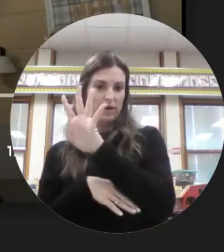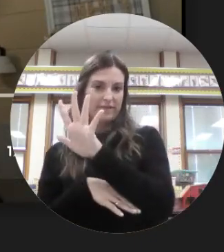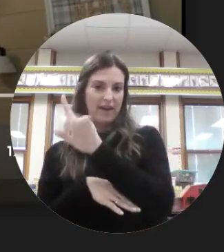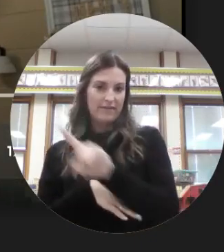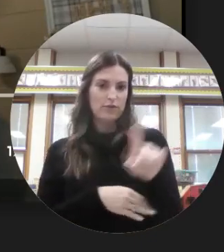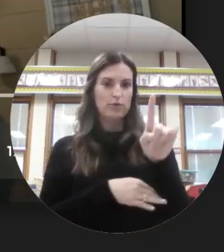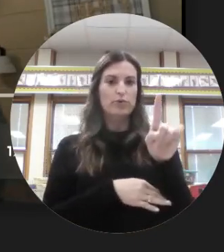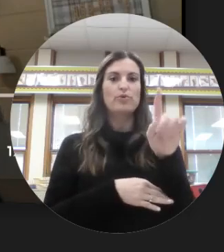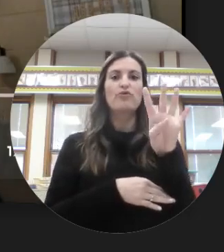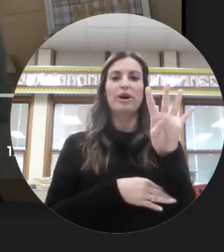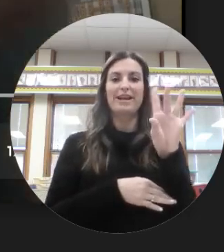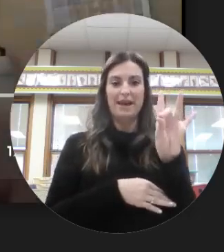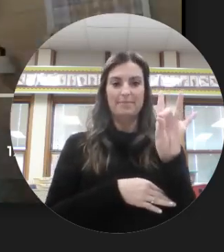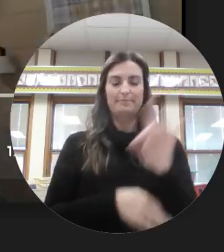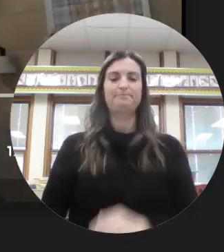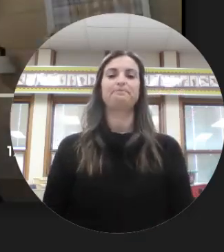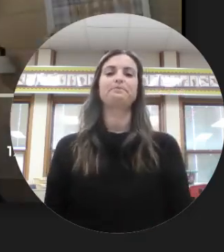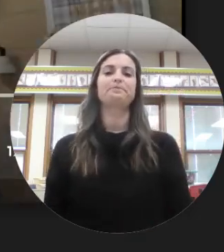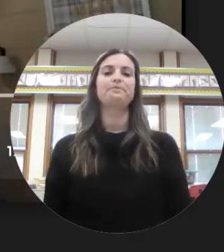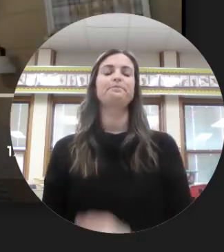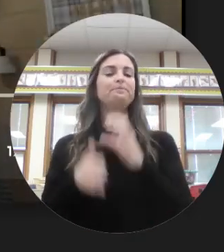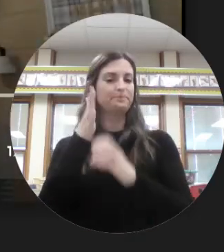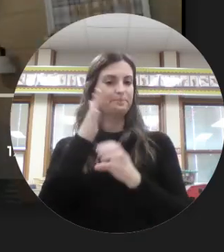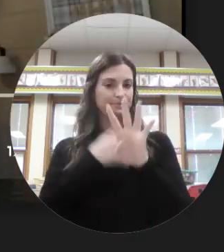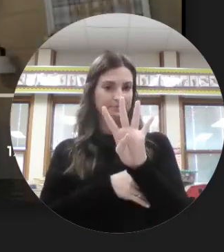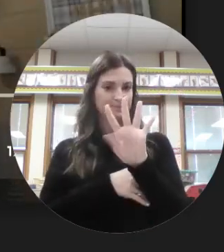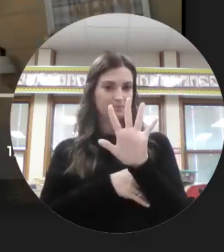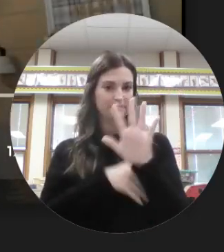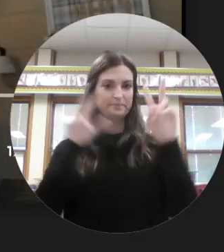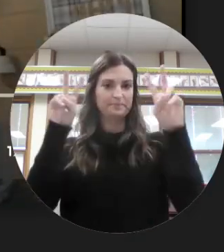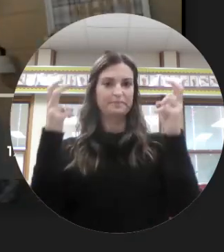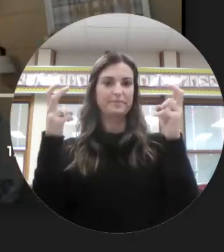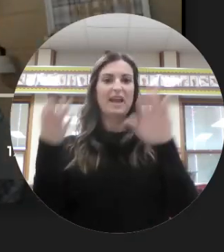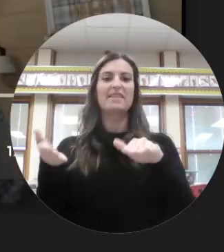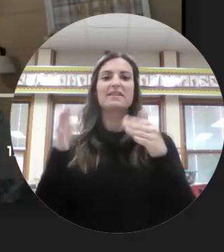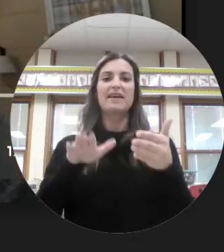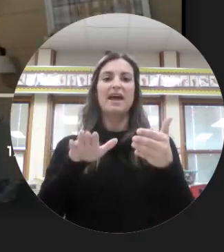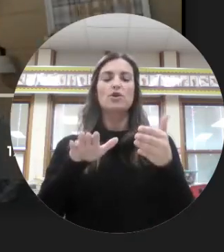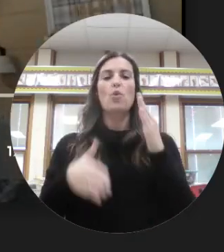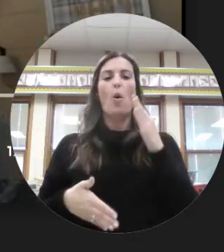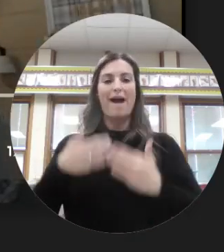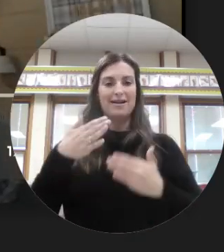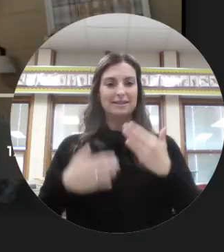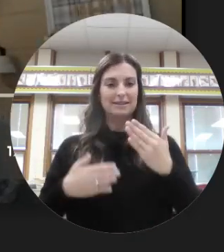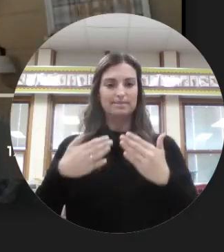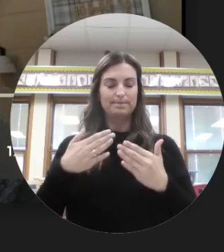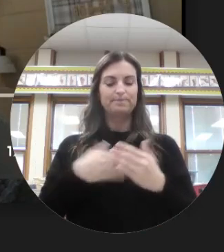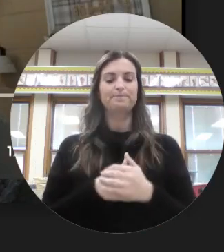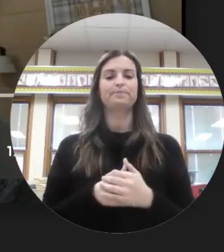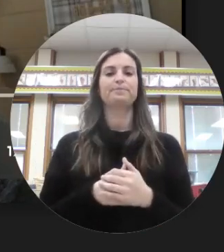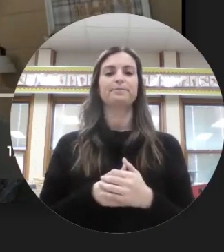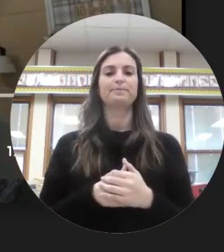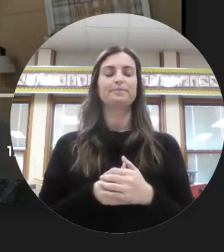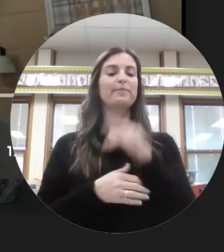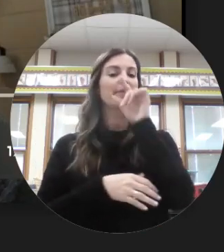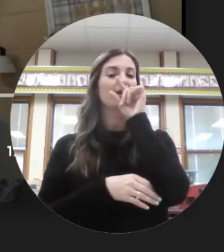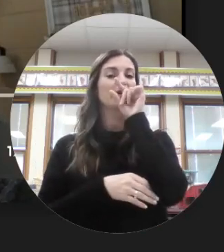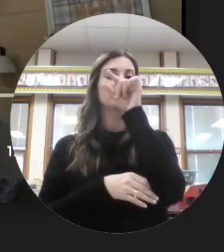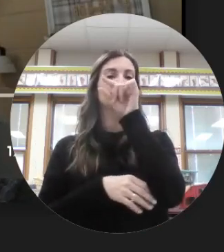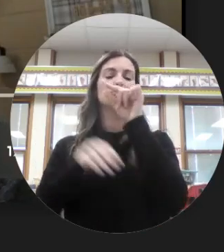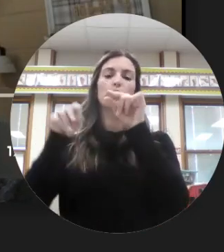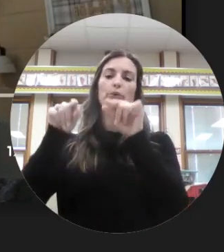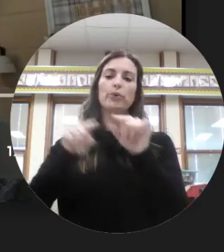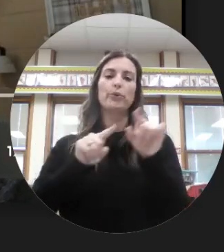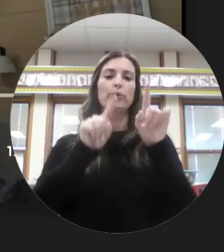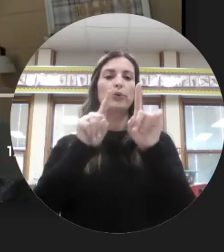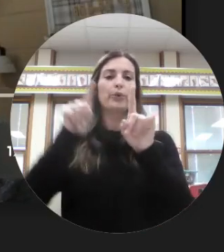48. Chapter 45, The Dead Robots. The gosling floated on the breeze beside his mother as she